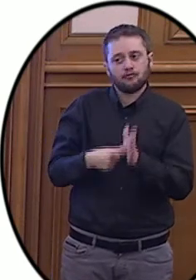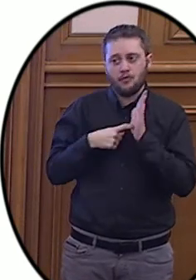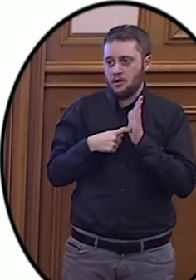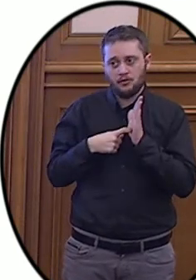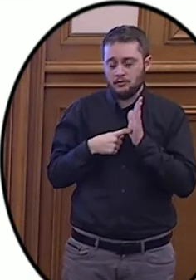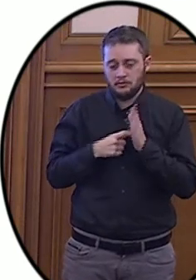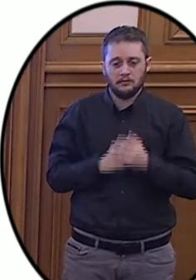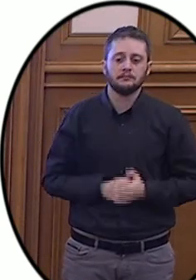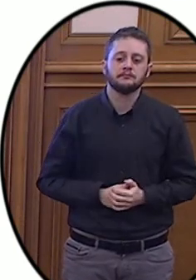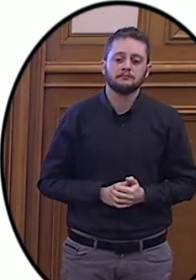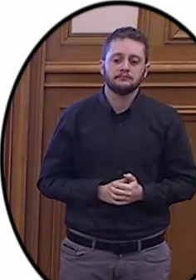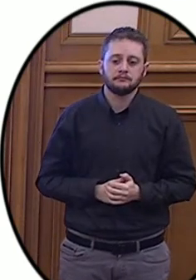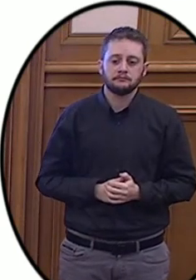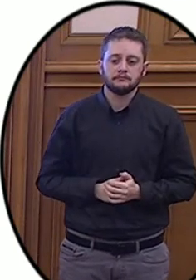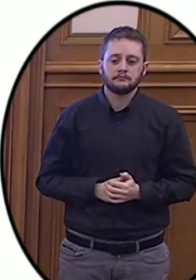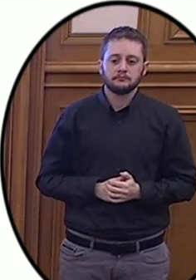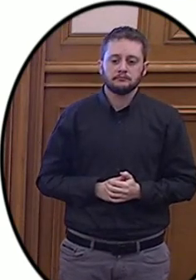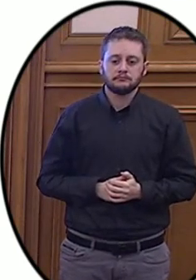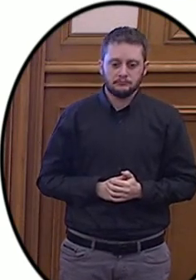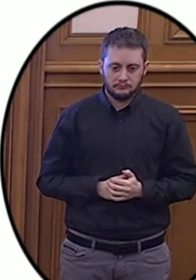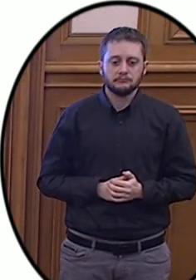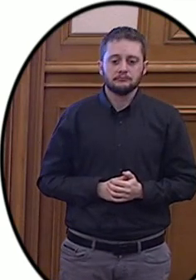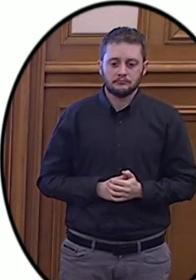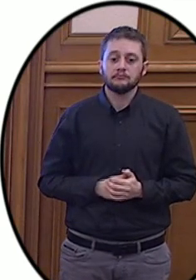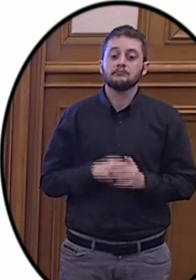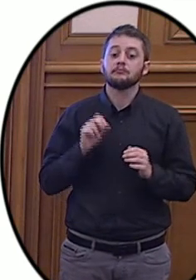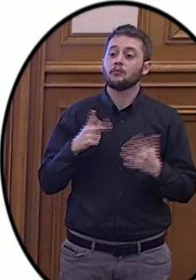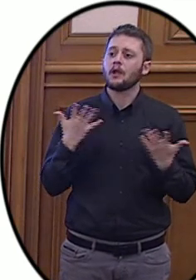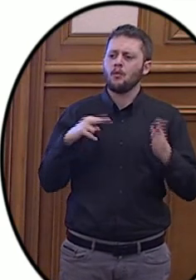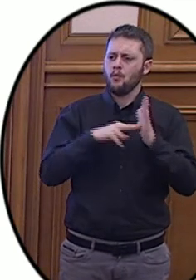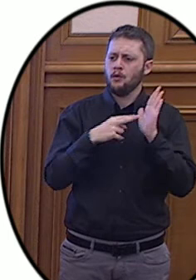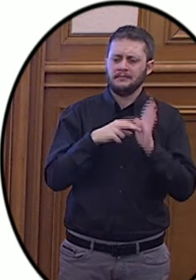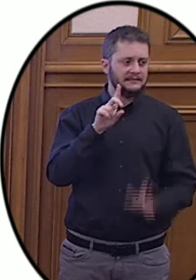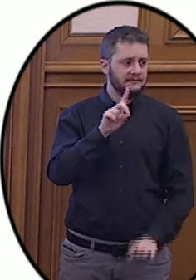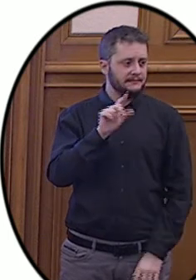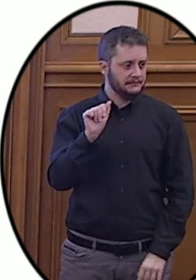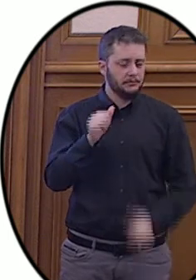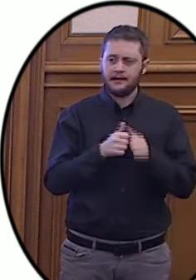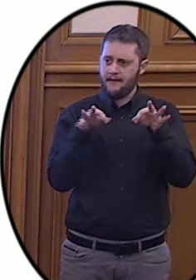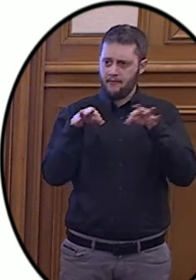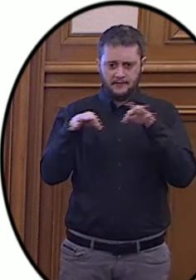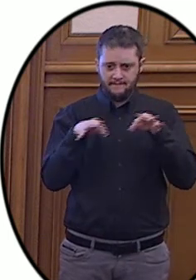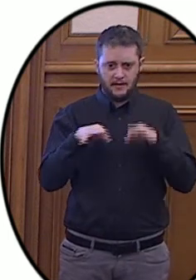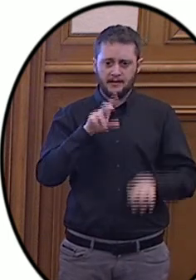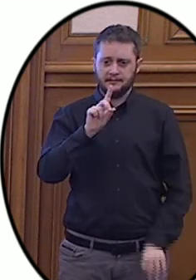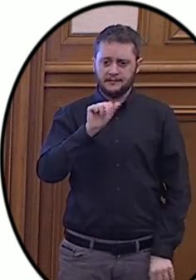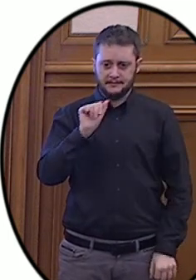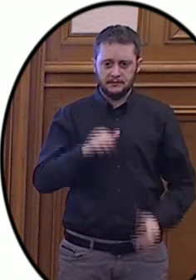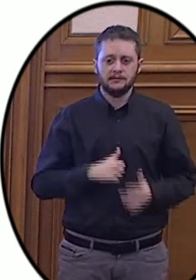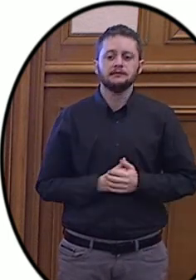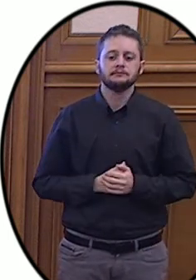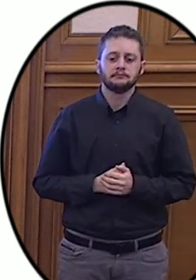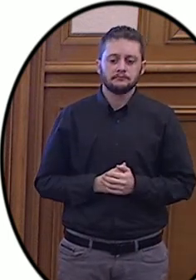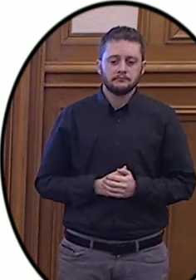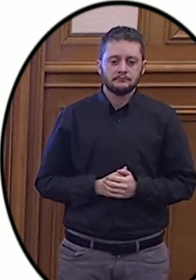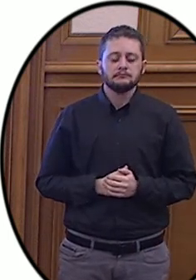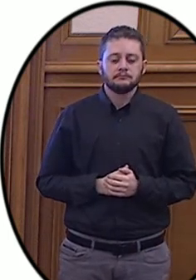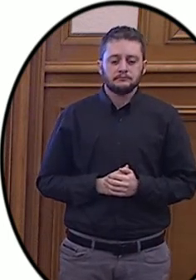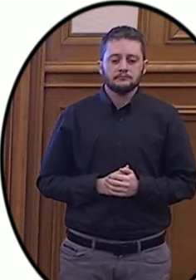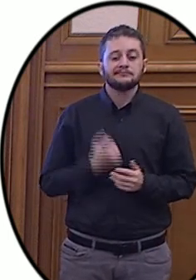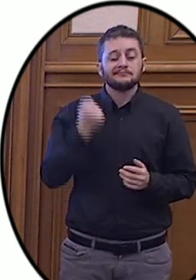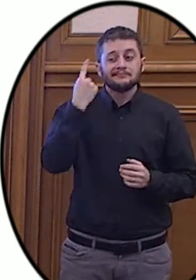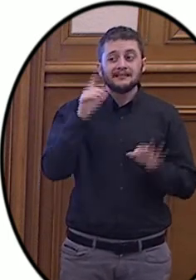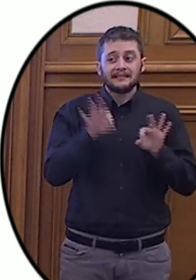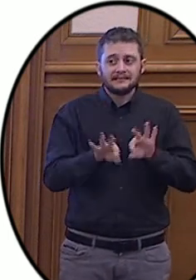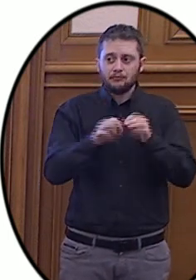Regarding the definition of disability, I think it's important to highlight the key difference between federal law,